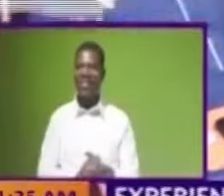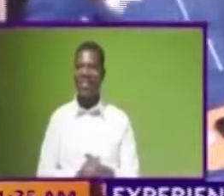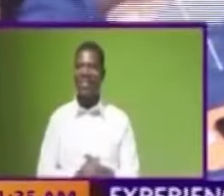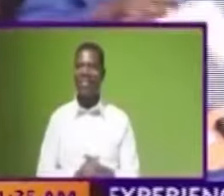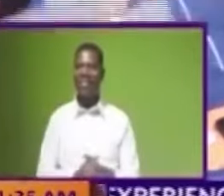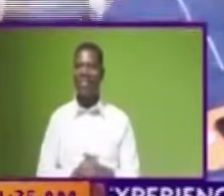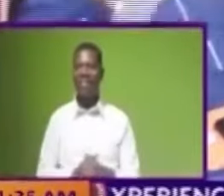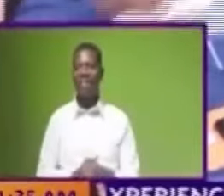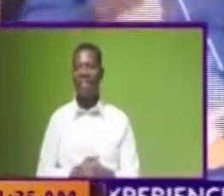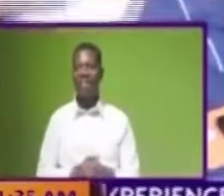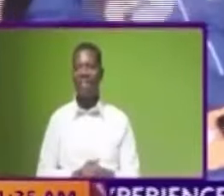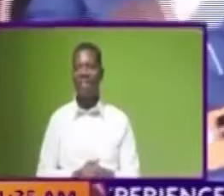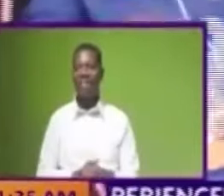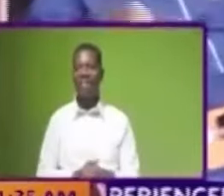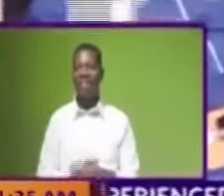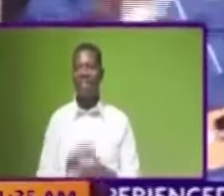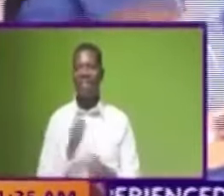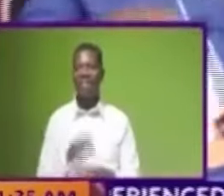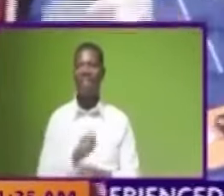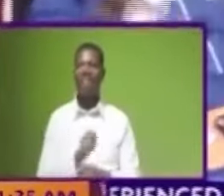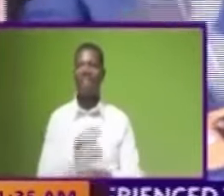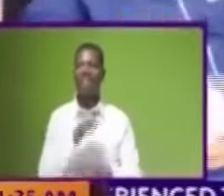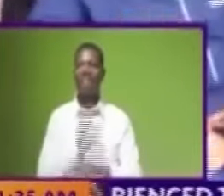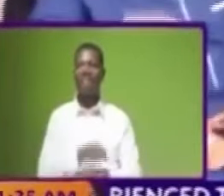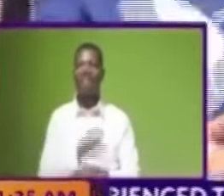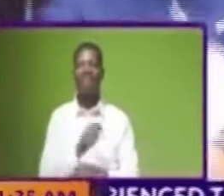yes